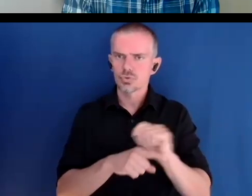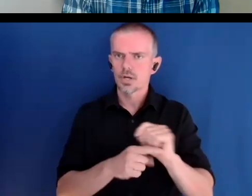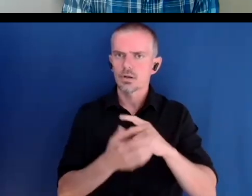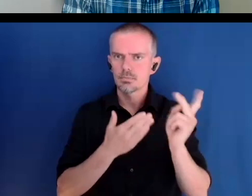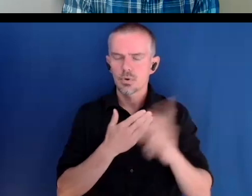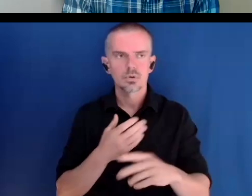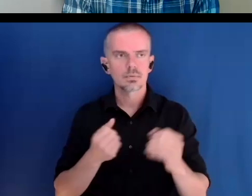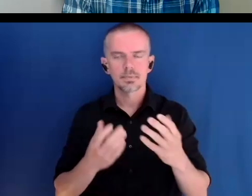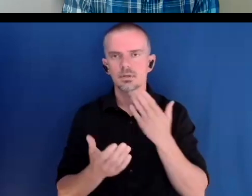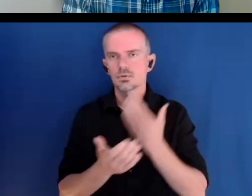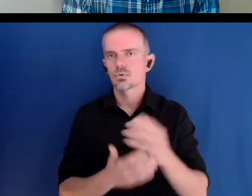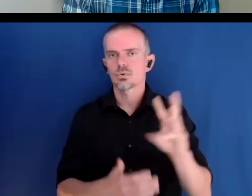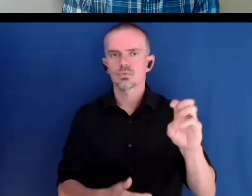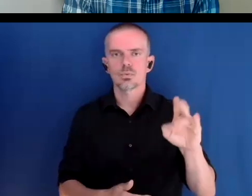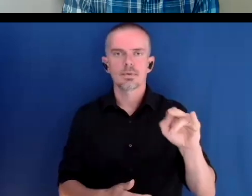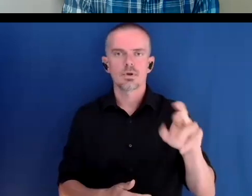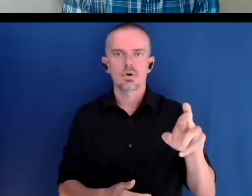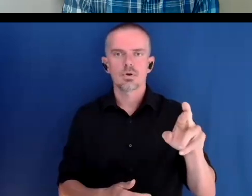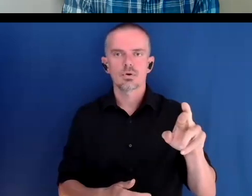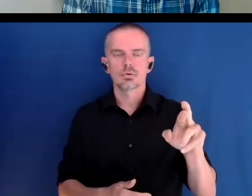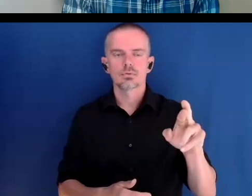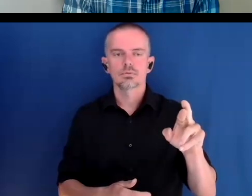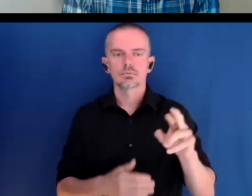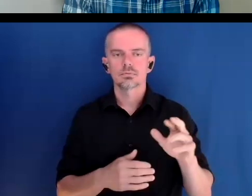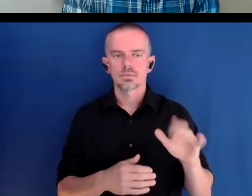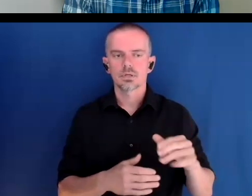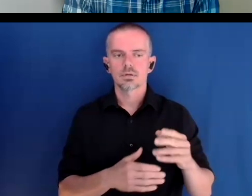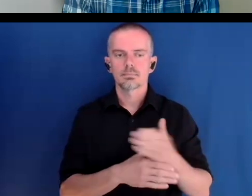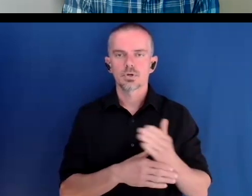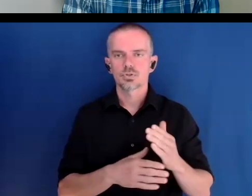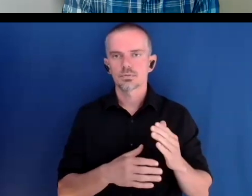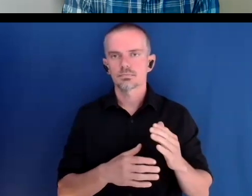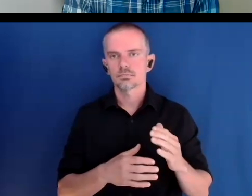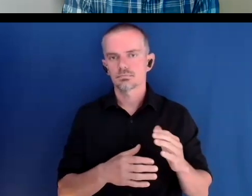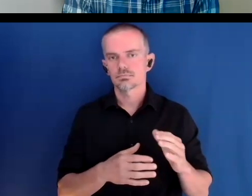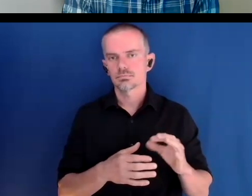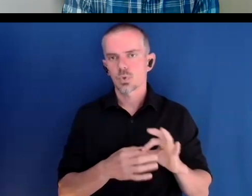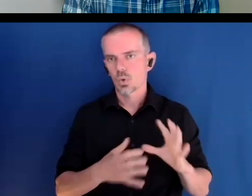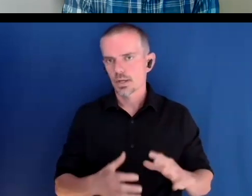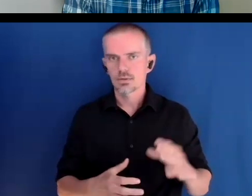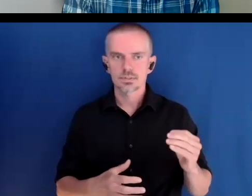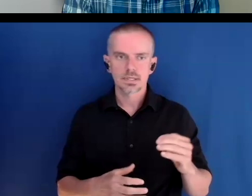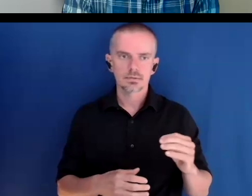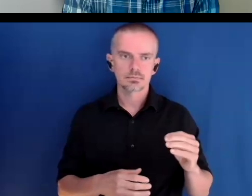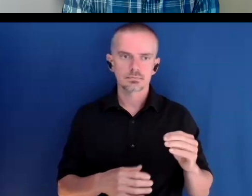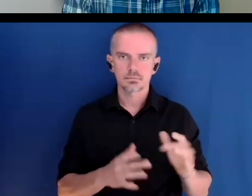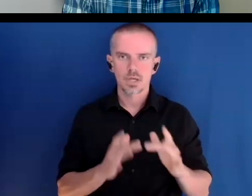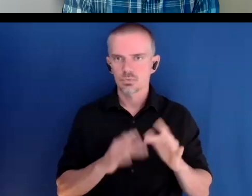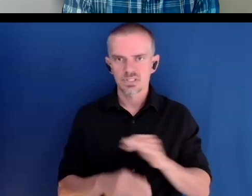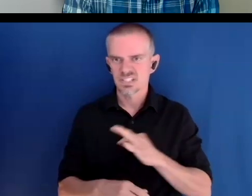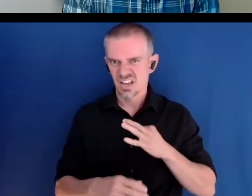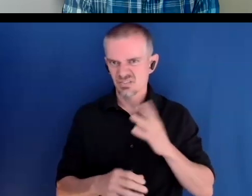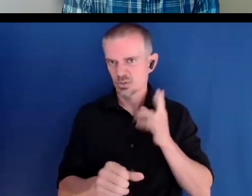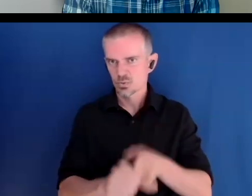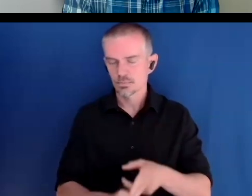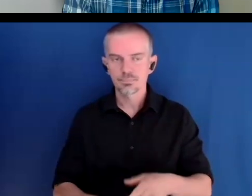great webinars that partnership coordinators and program staff can join. And so one of the